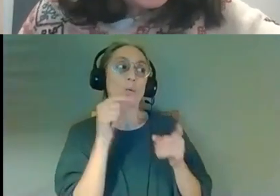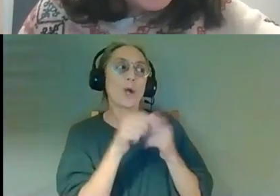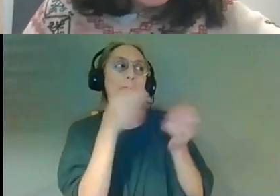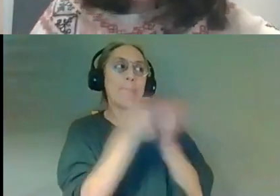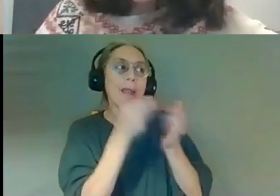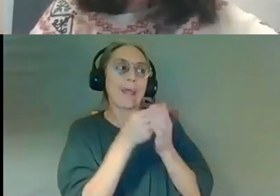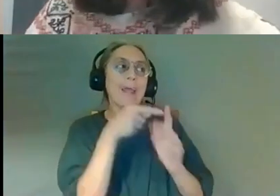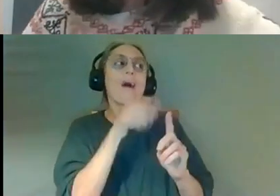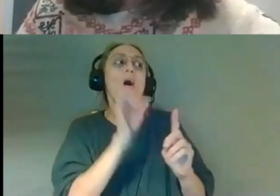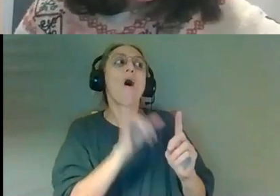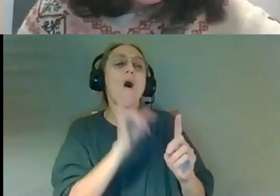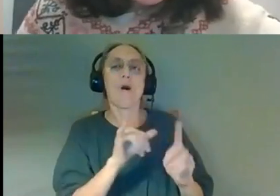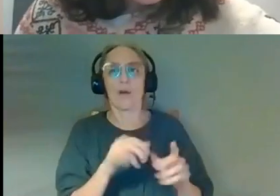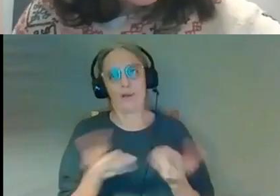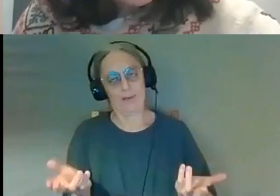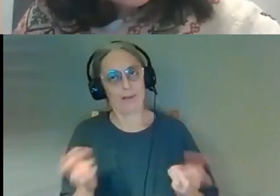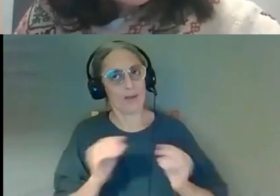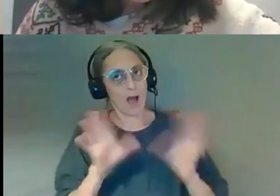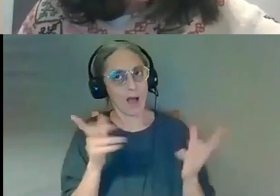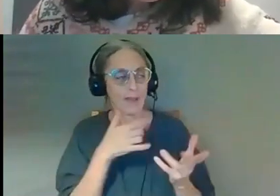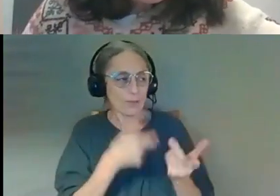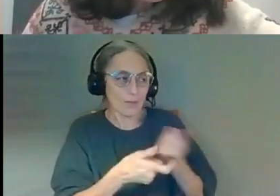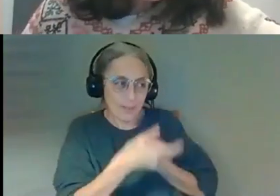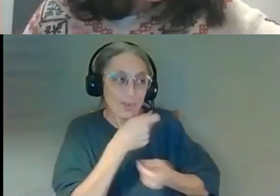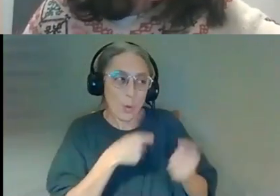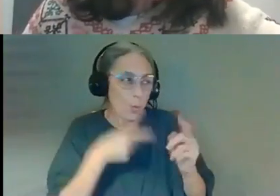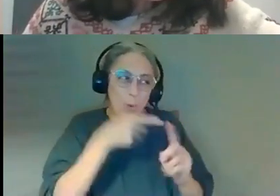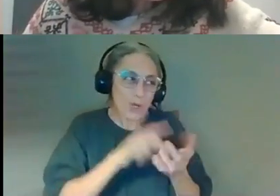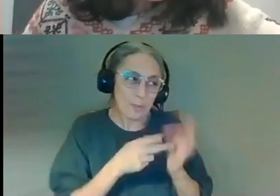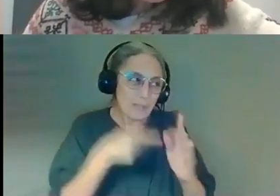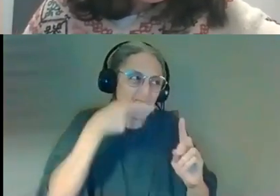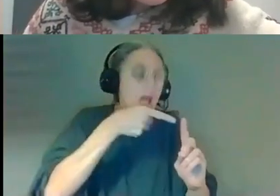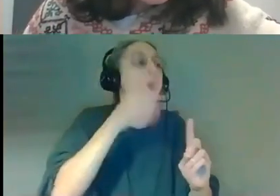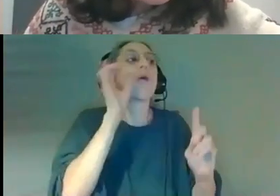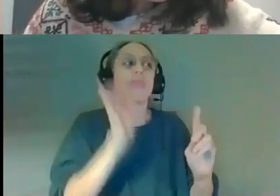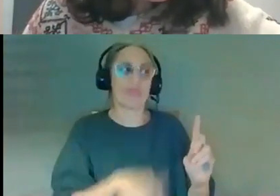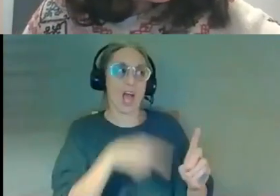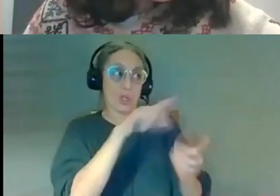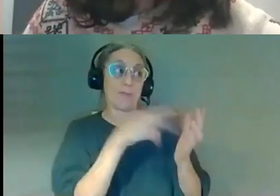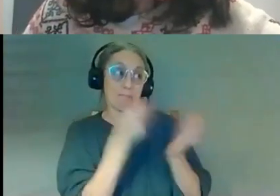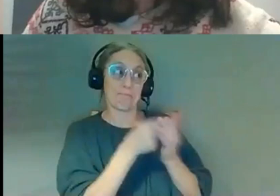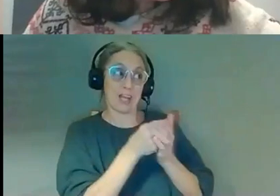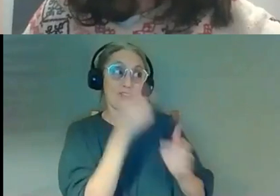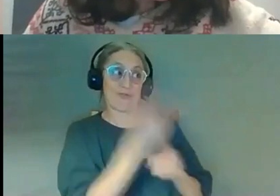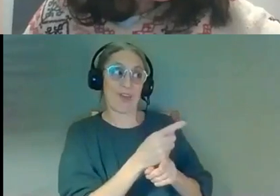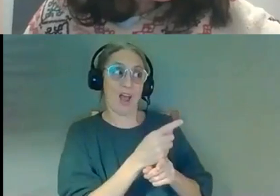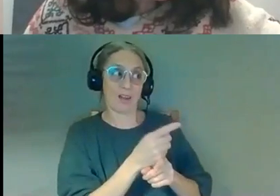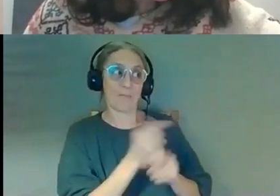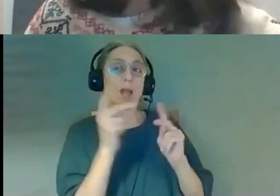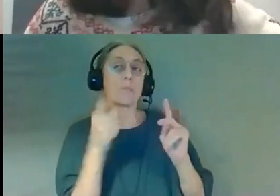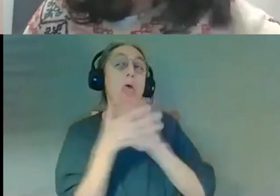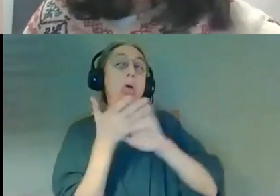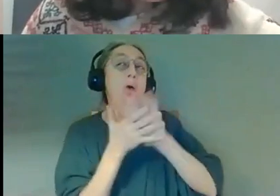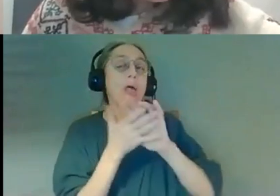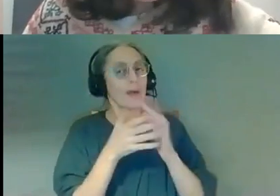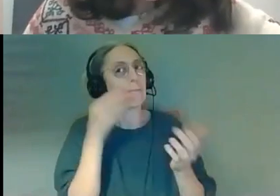pull it out of people. A lot of folks don't get to what the real issues are. Okay. So so your organization needs money is